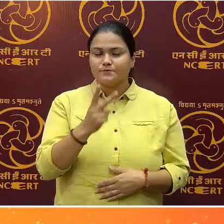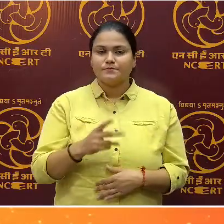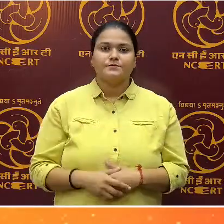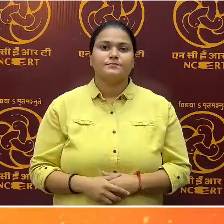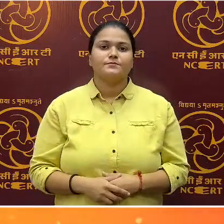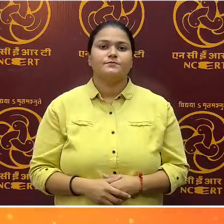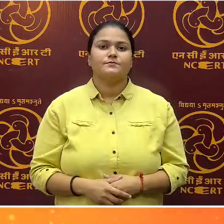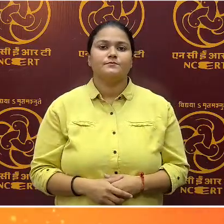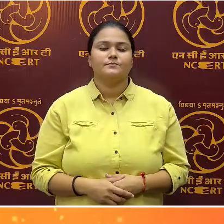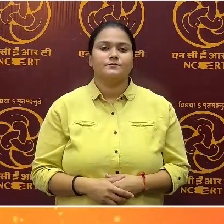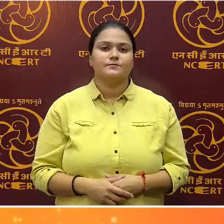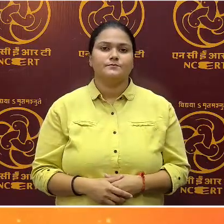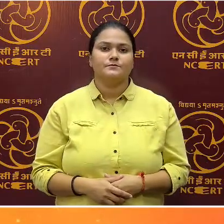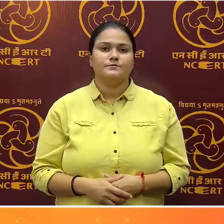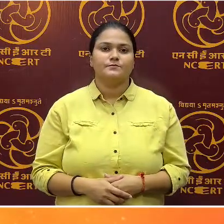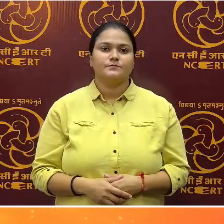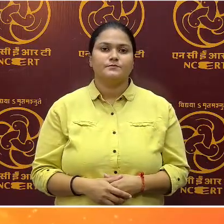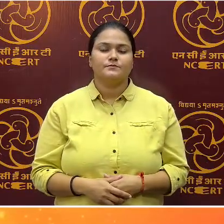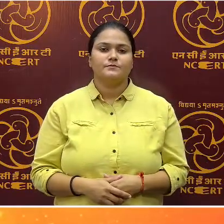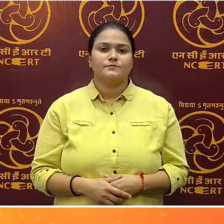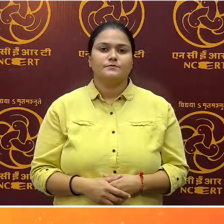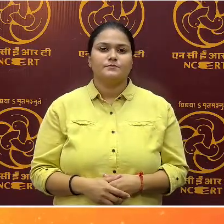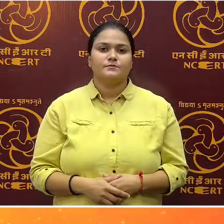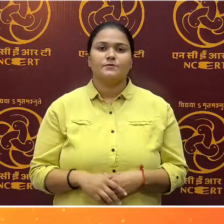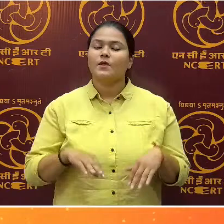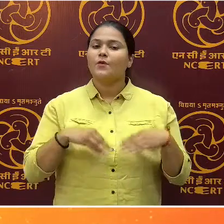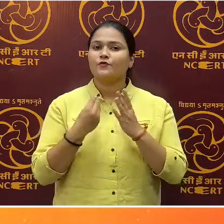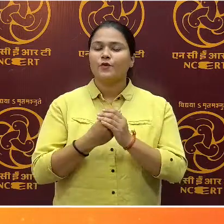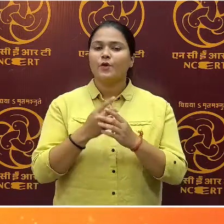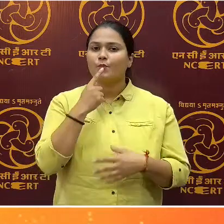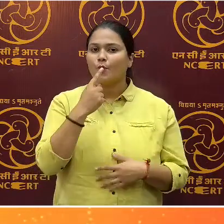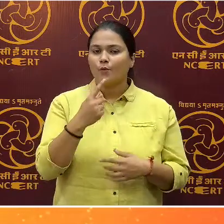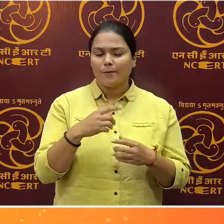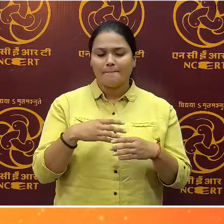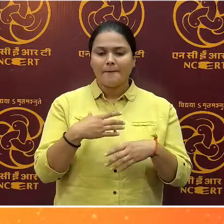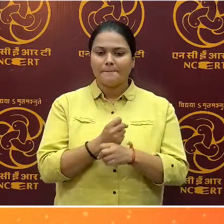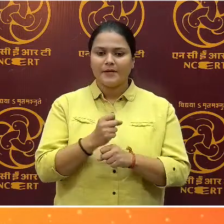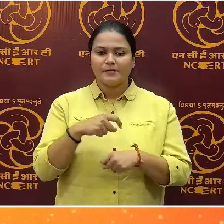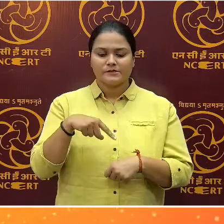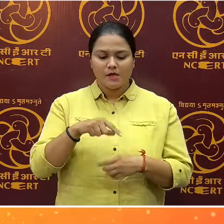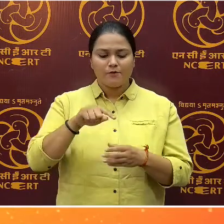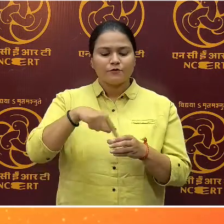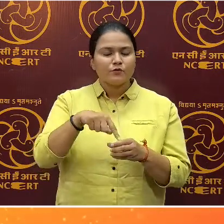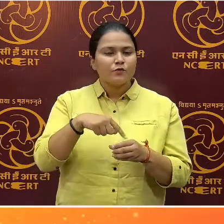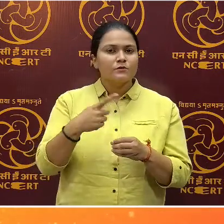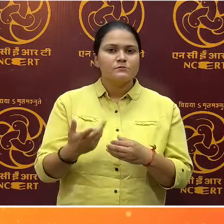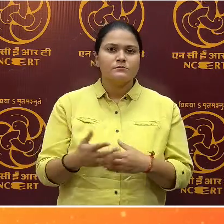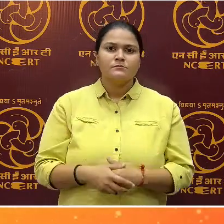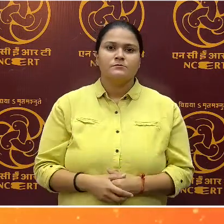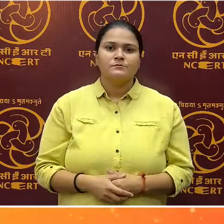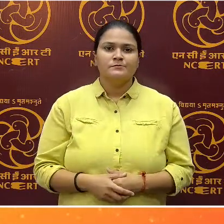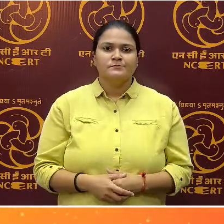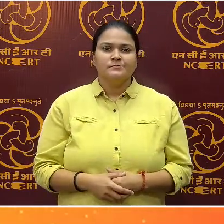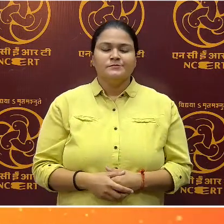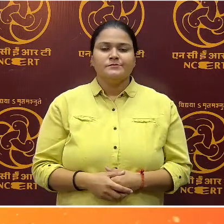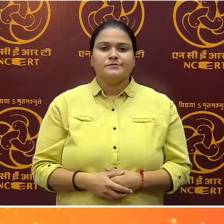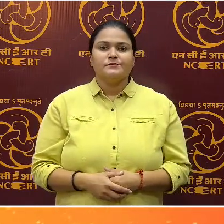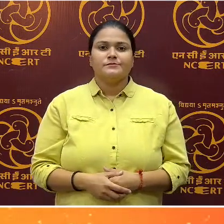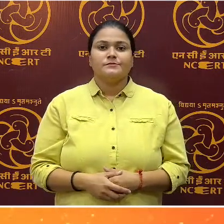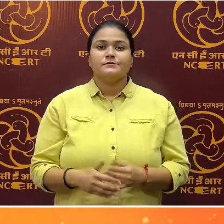solutions? Okay. Okay, ma'am. Now we say that we are preparing a solution. All right. Now the amount of